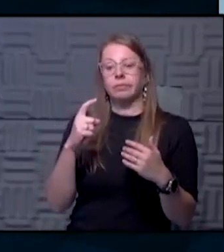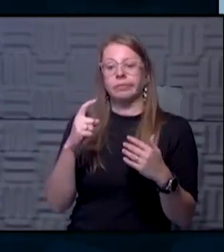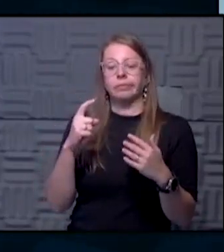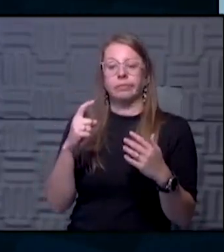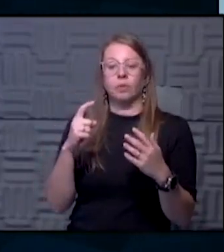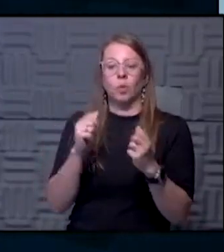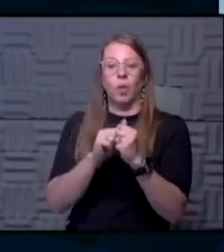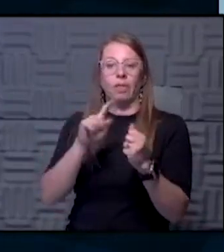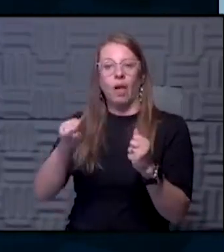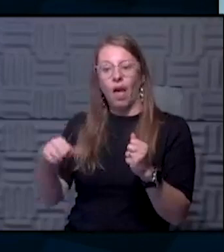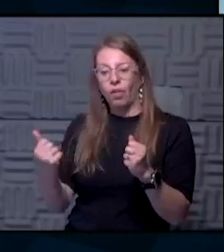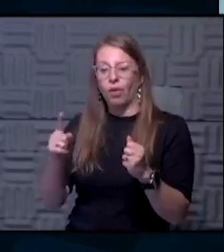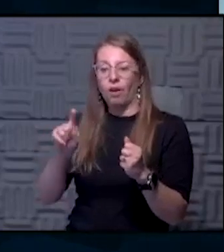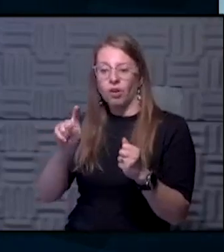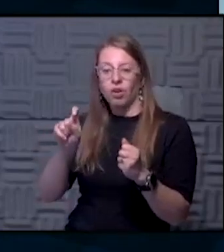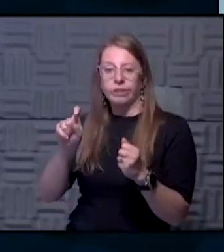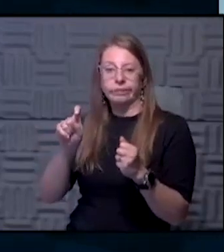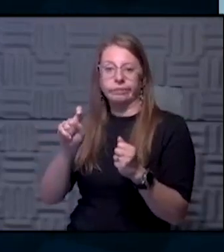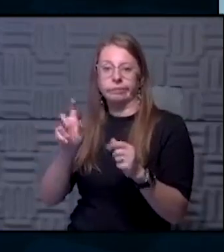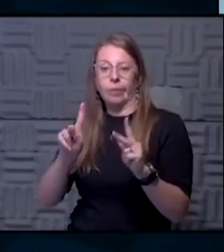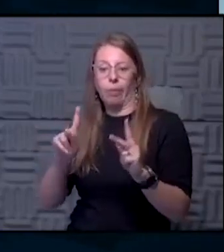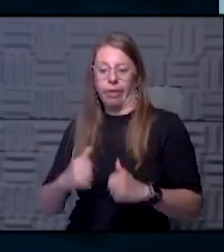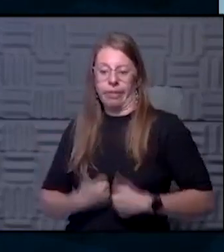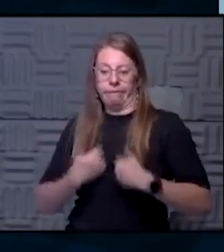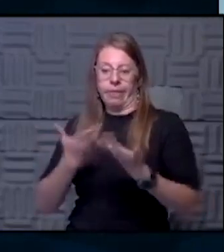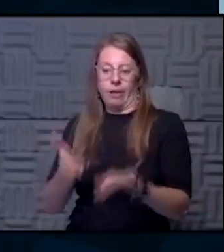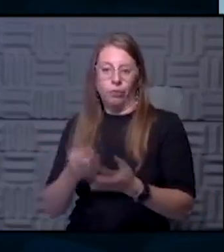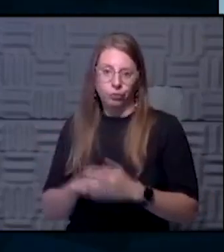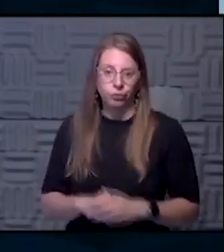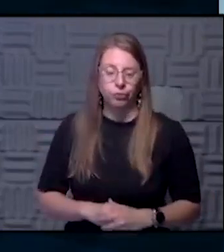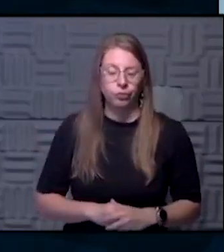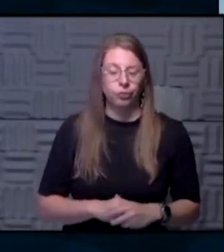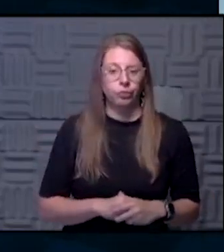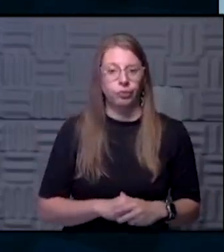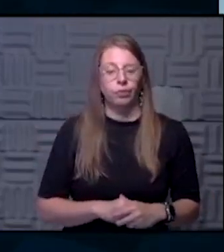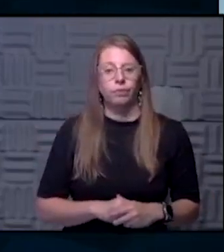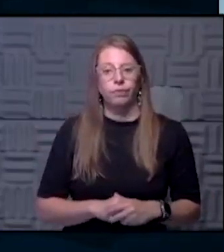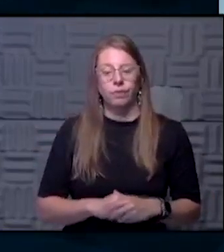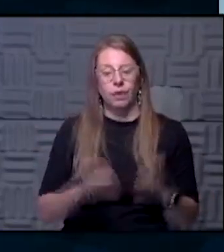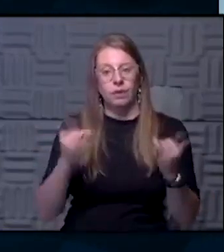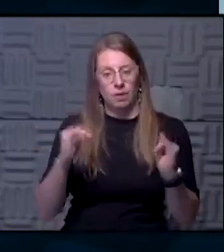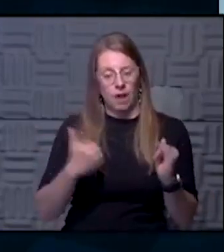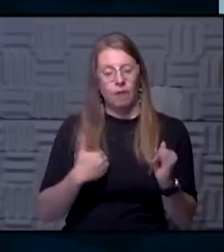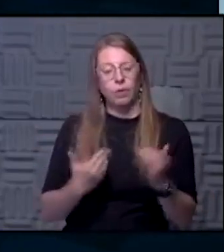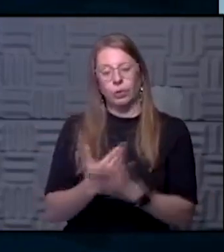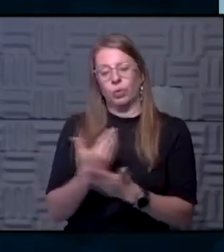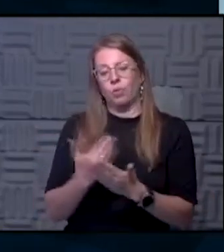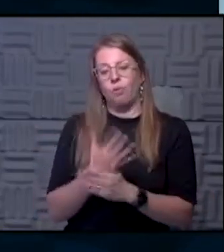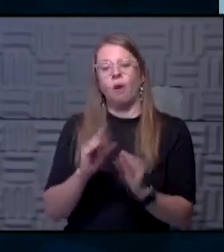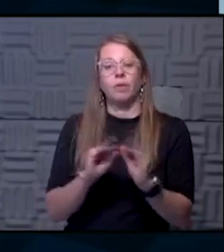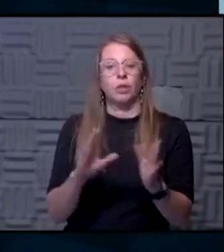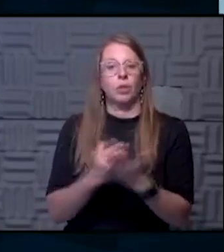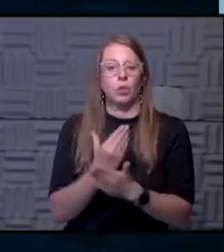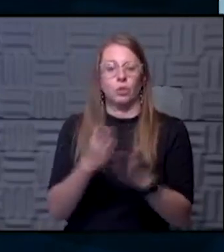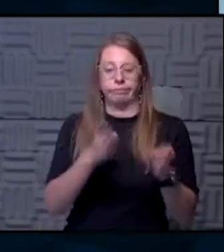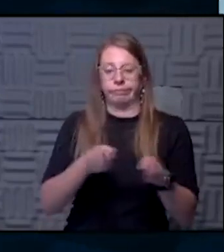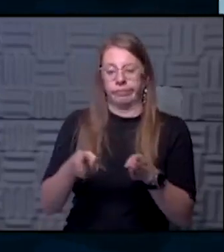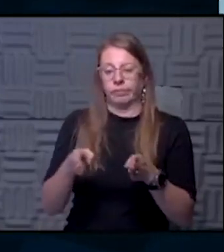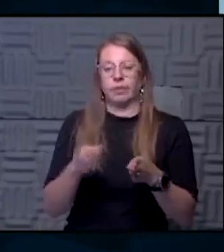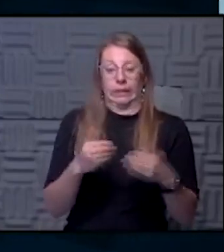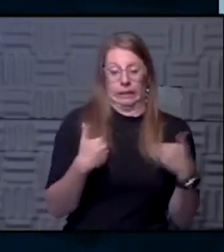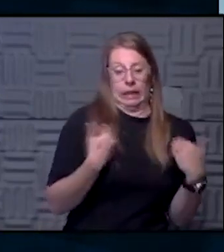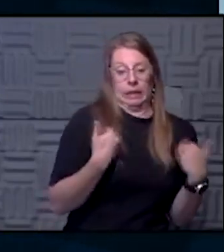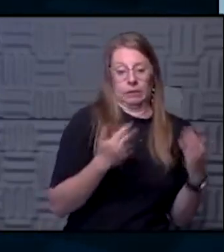so occupants. So we still have obviously new individuals like the young, but